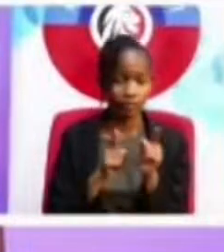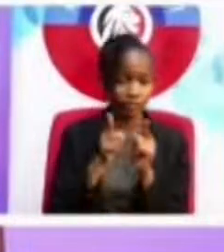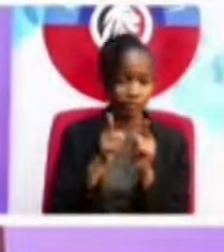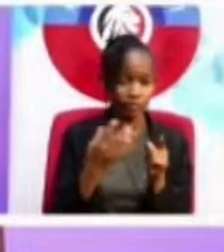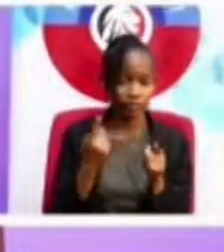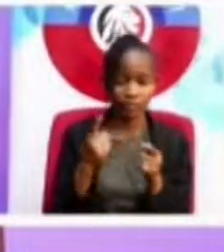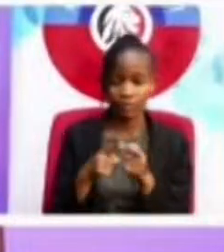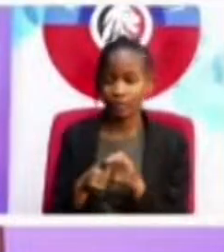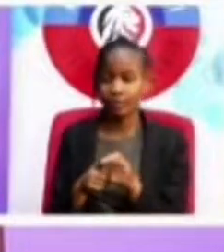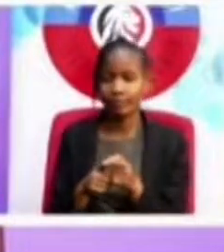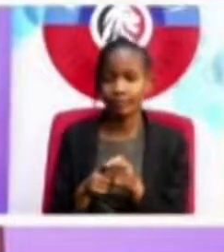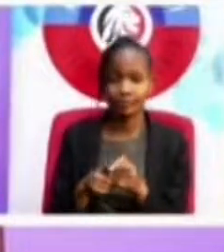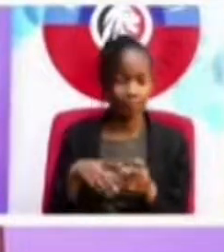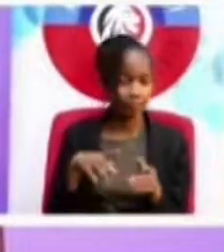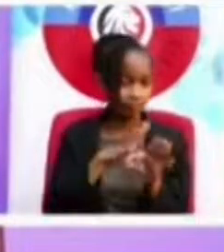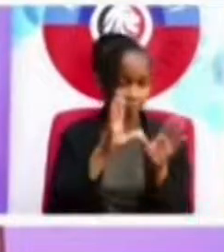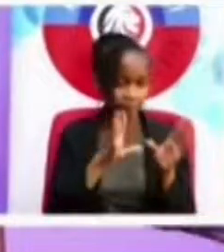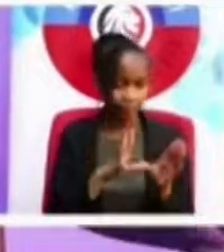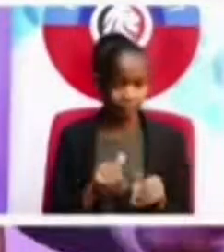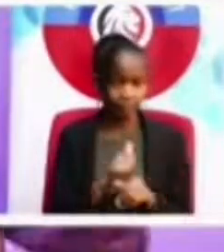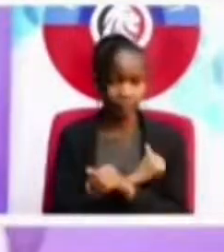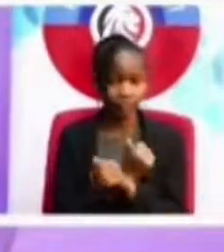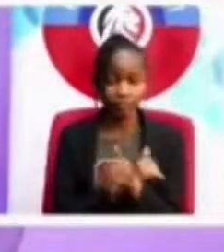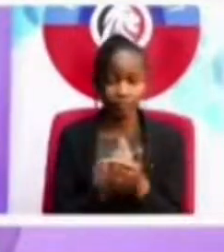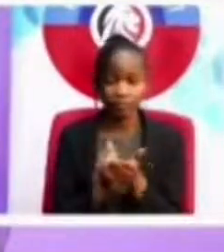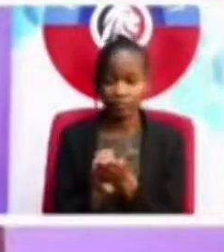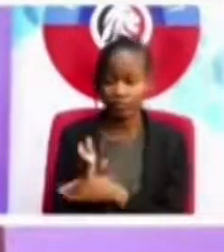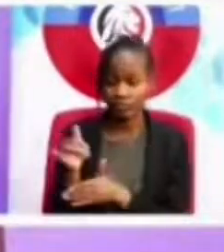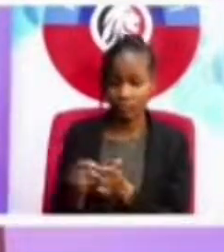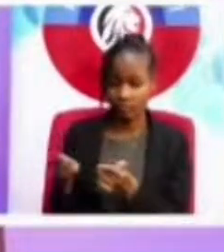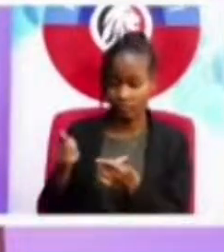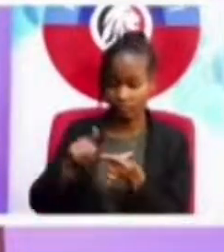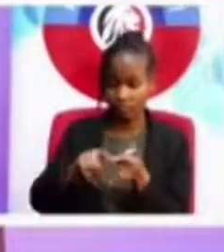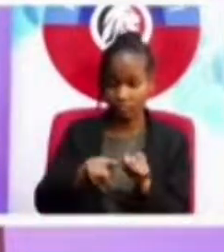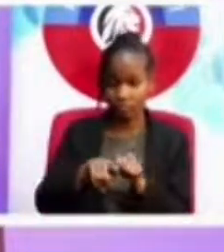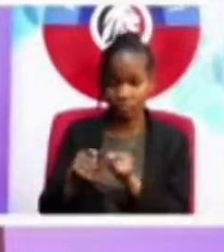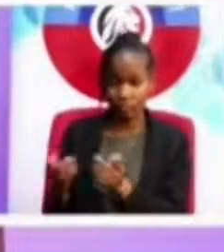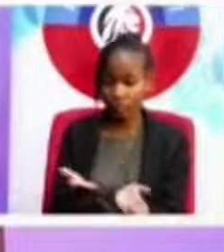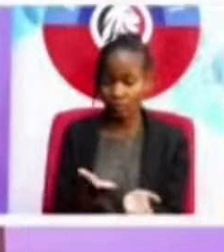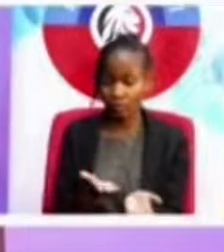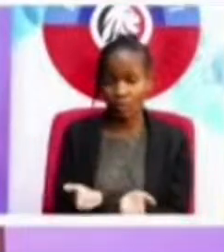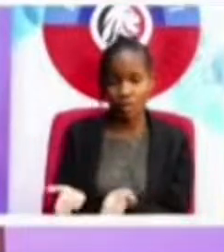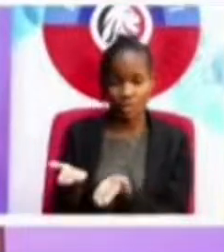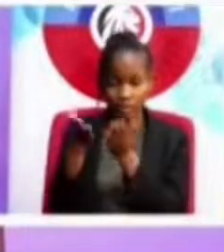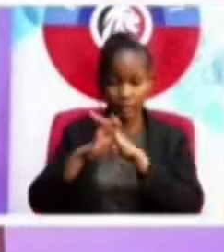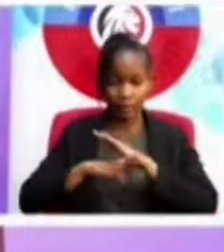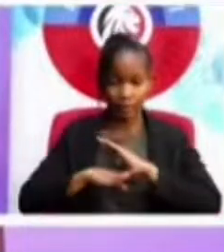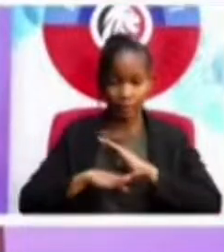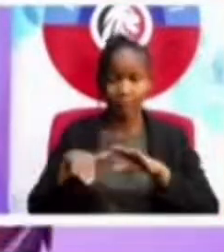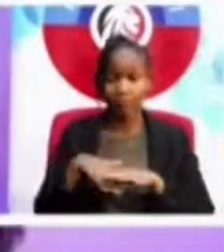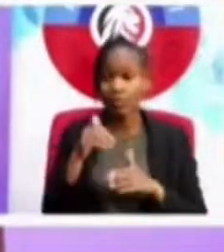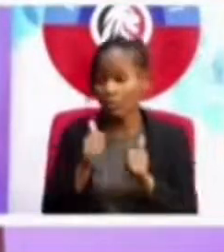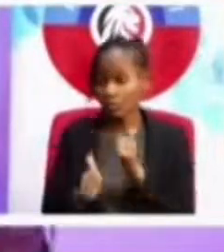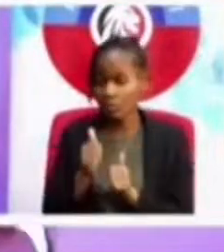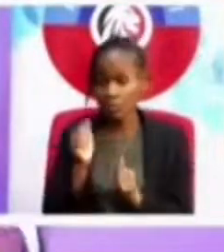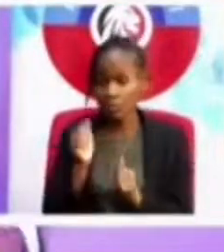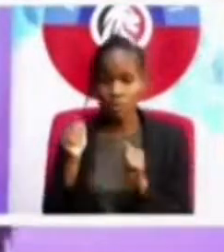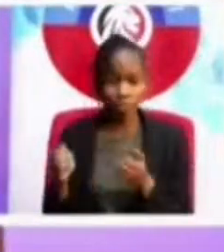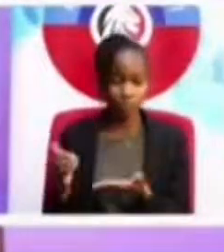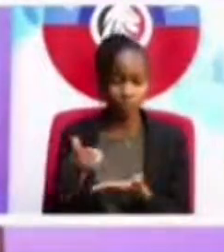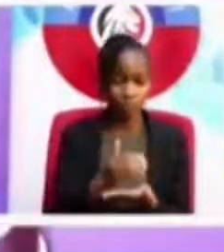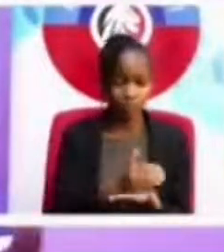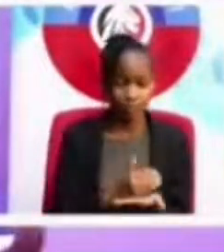to continue to ensure we expand the tax base and we enhance efficiency in the manner in which we collect taxes. We make it